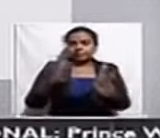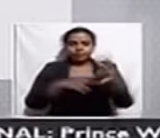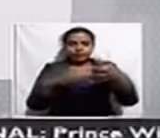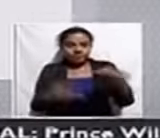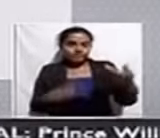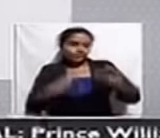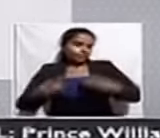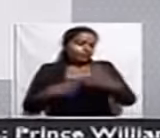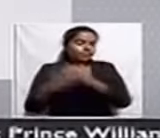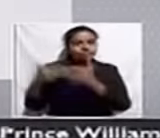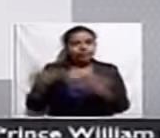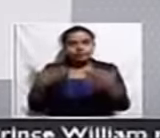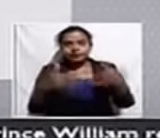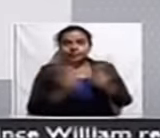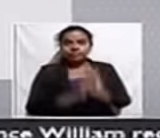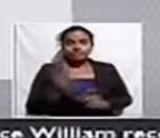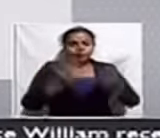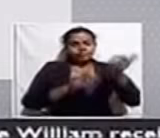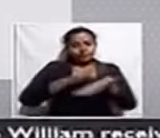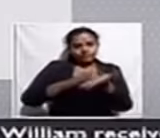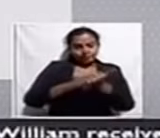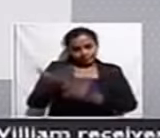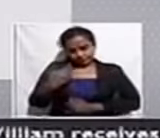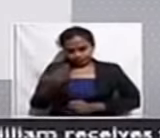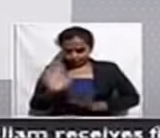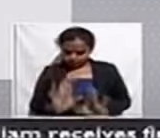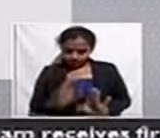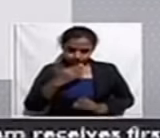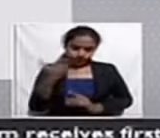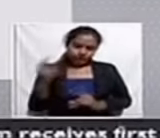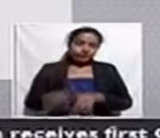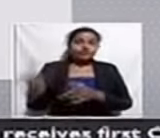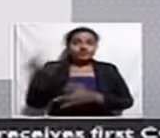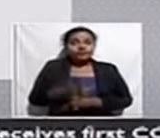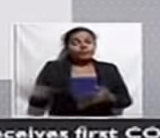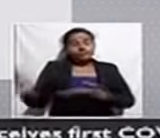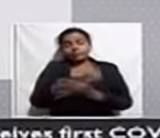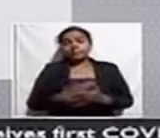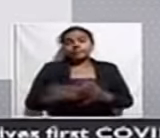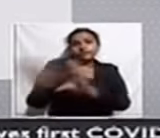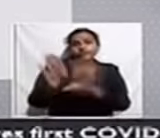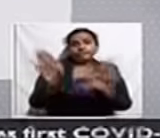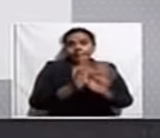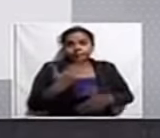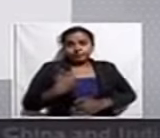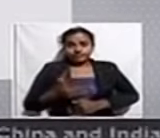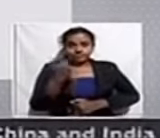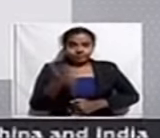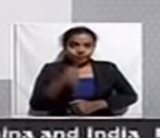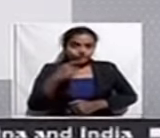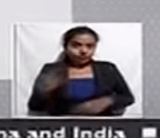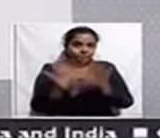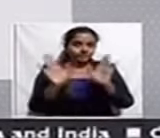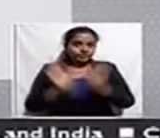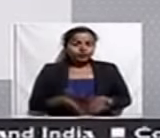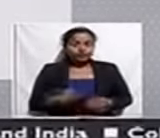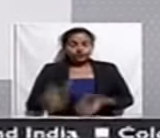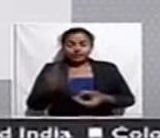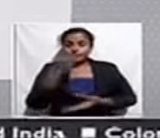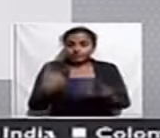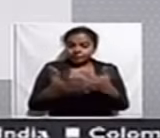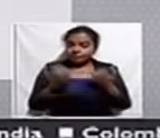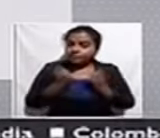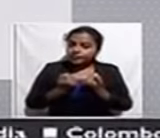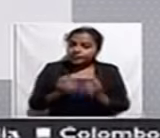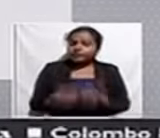basis of permits. Restaurants able to prepare food for delivery on order but not allowed in-house dining. Government departments